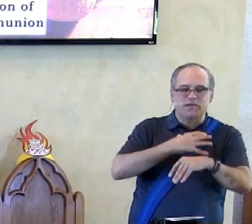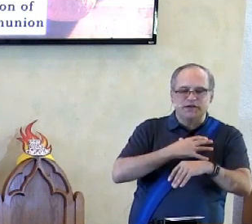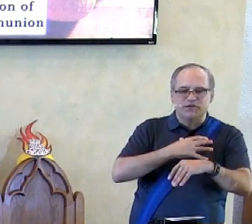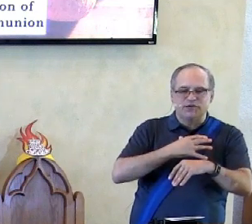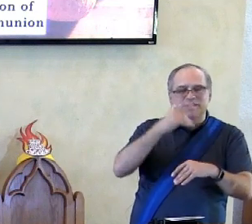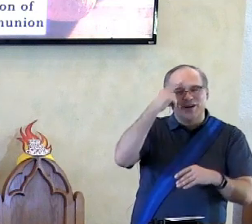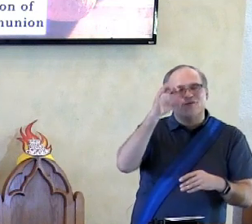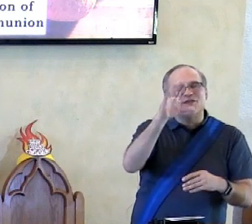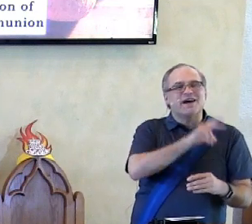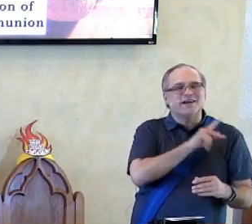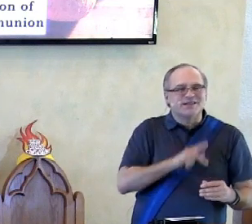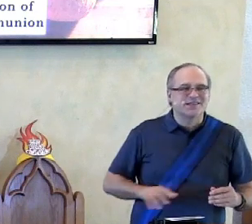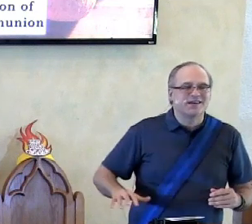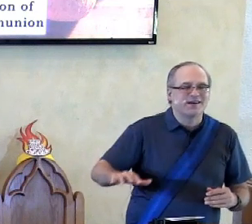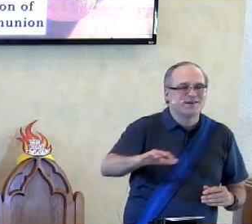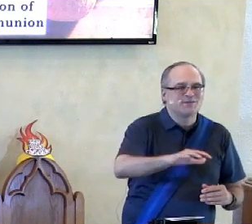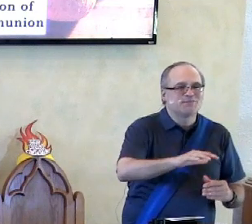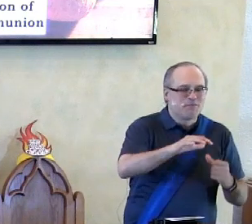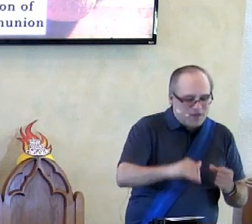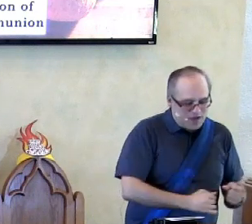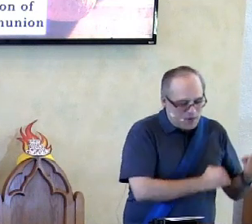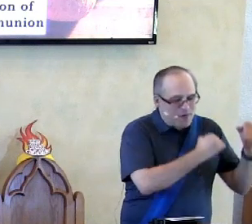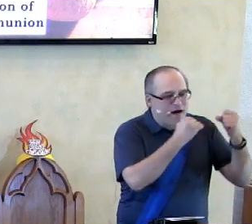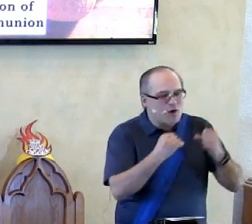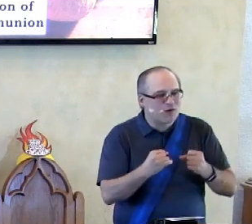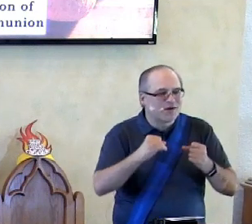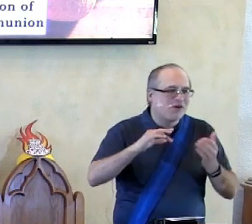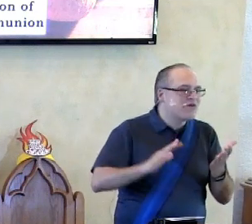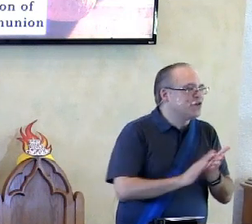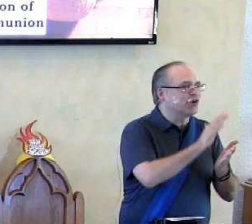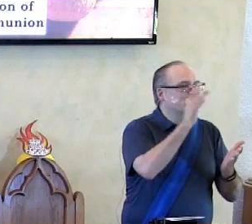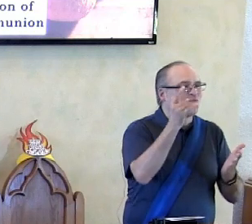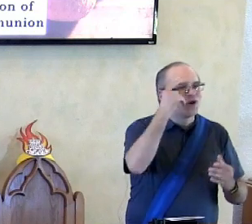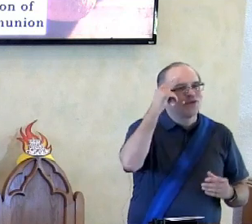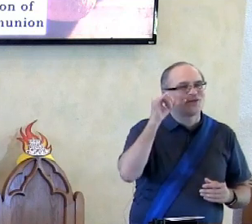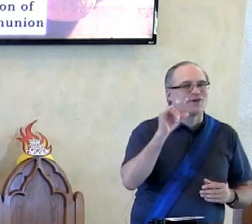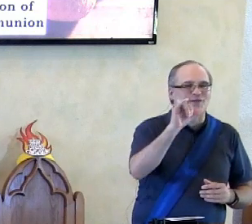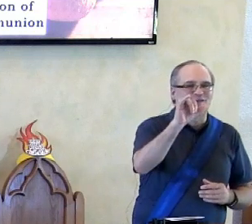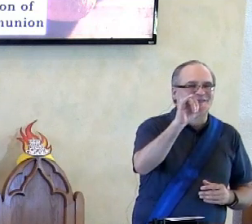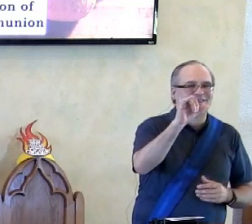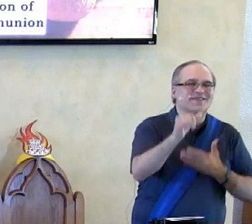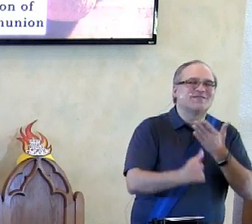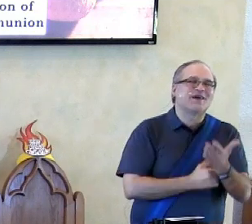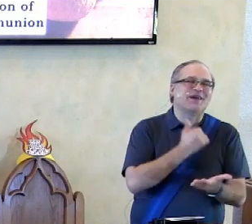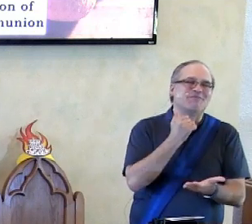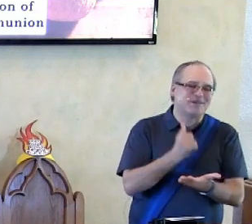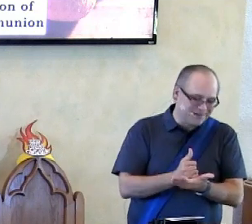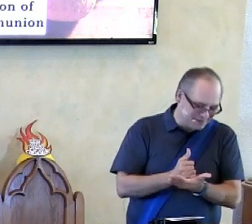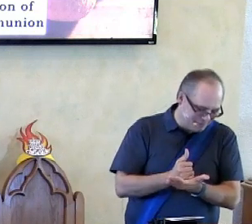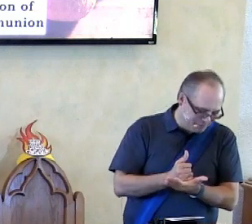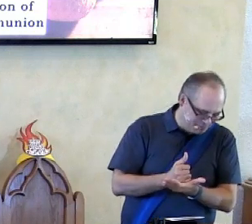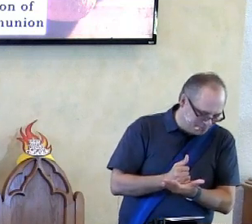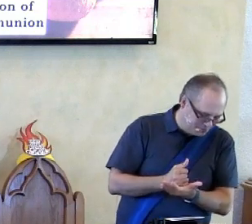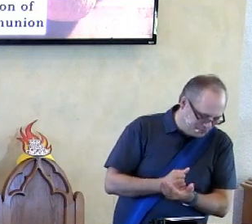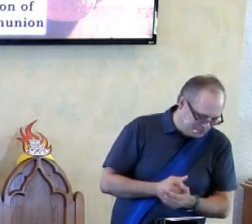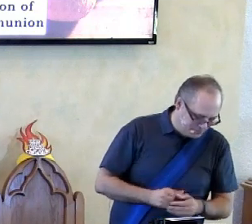from evil. For thine is the kingdom, and the power, and the glory forever. Amen.